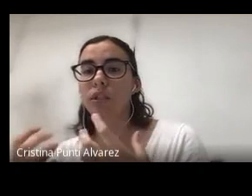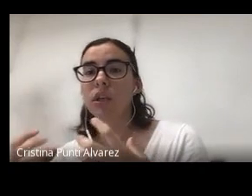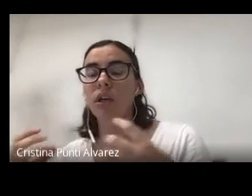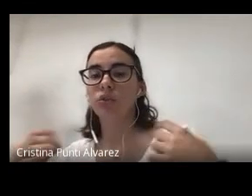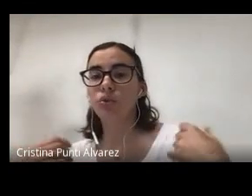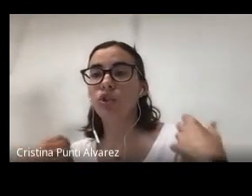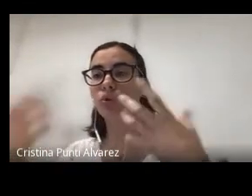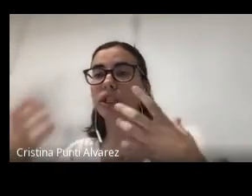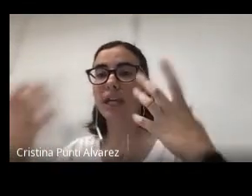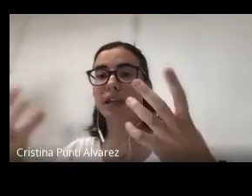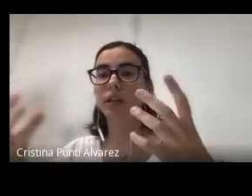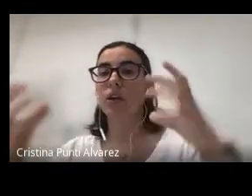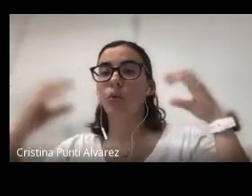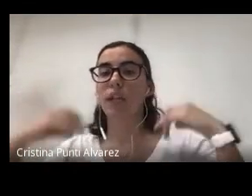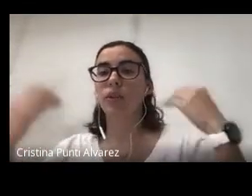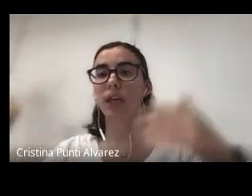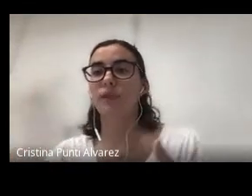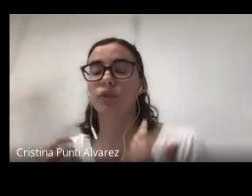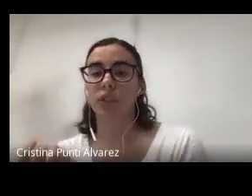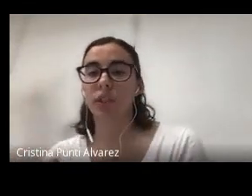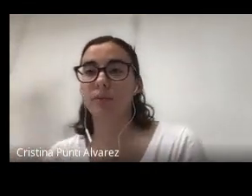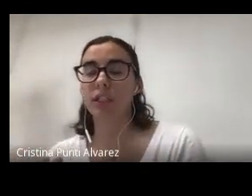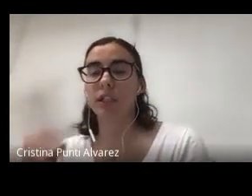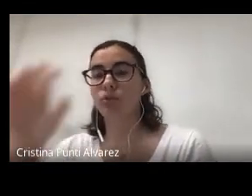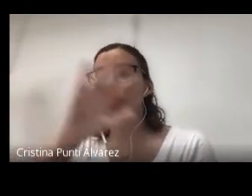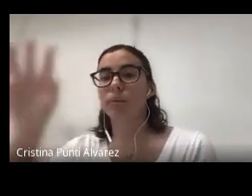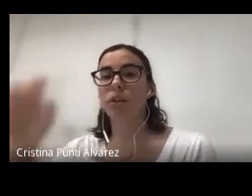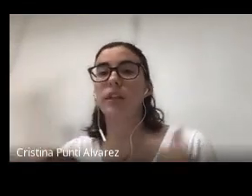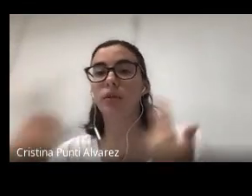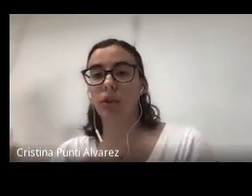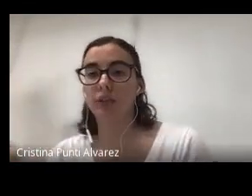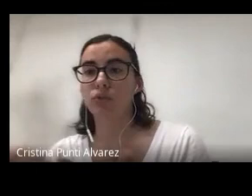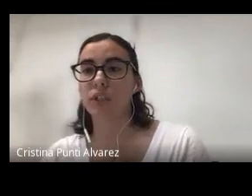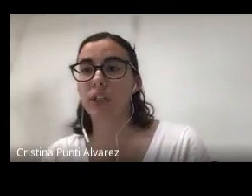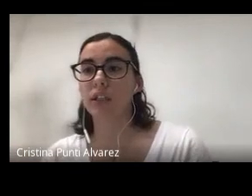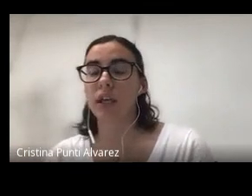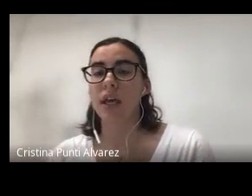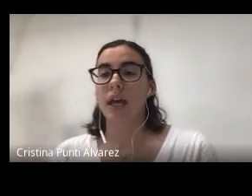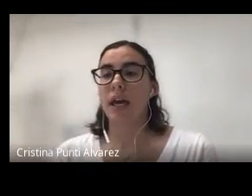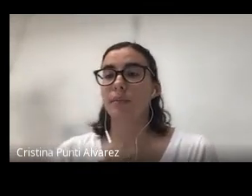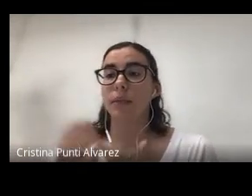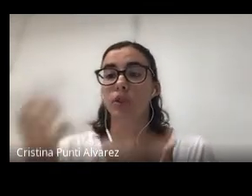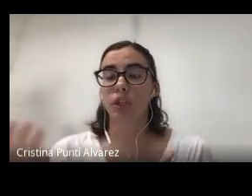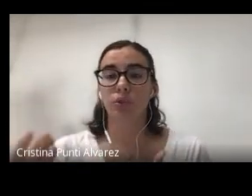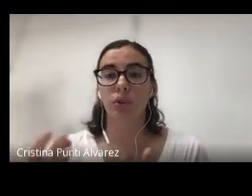allow us to show the signer what do they have to translate, basically to show the video that they will have to translate. In order to do that,